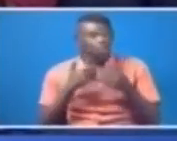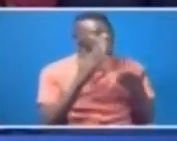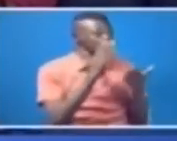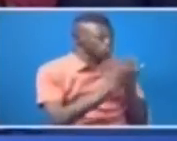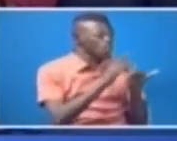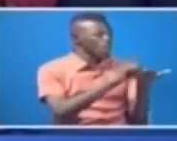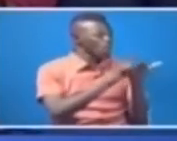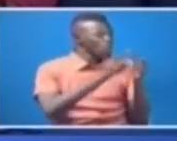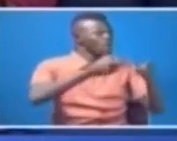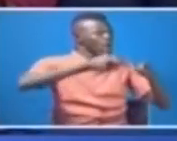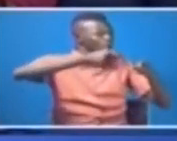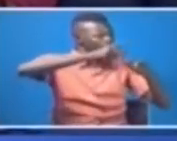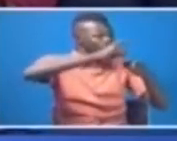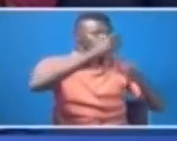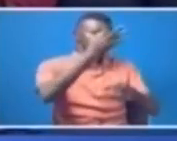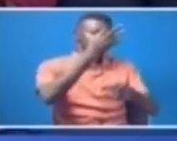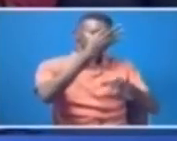tripled, according to